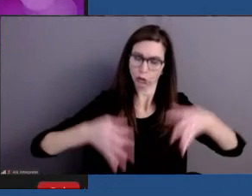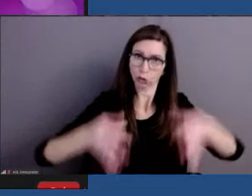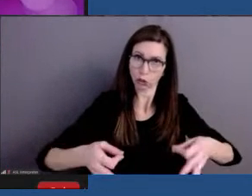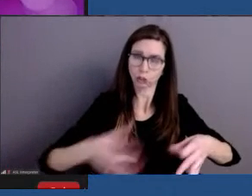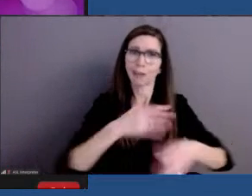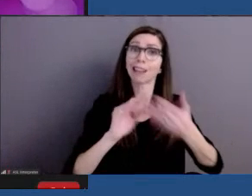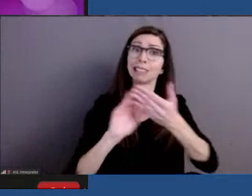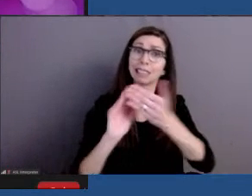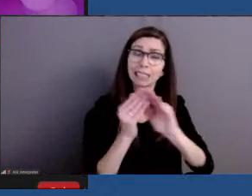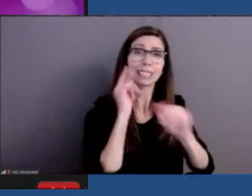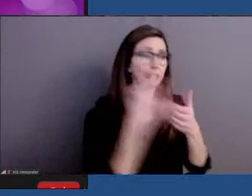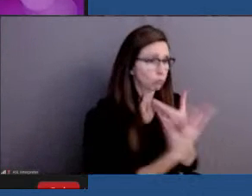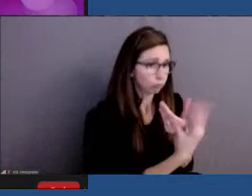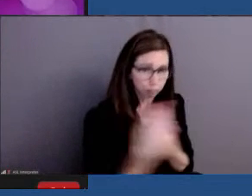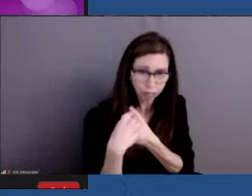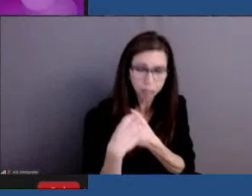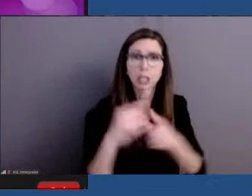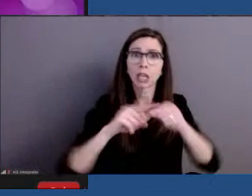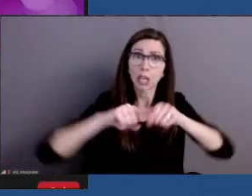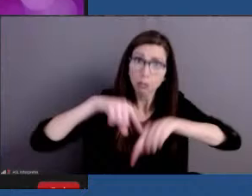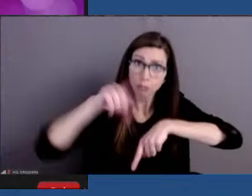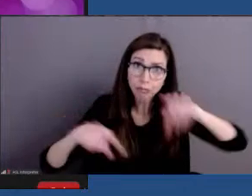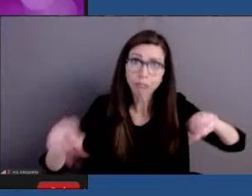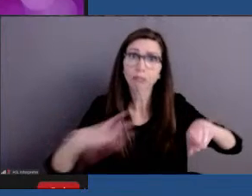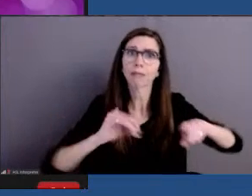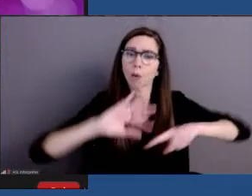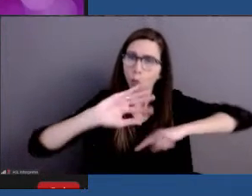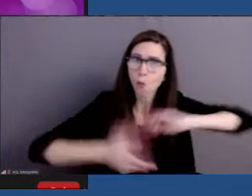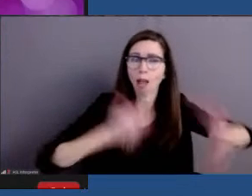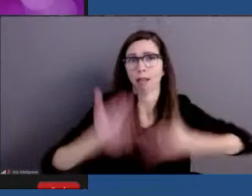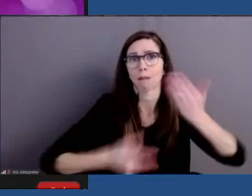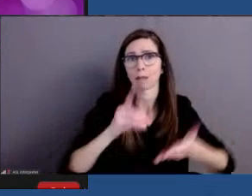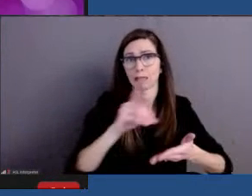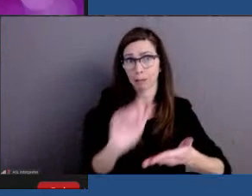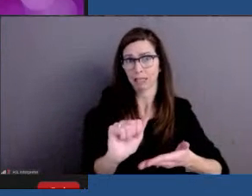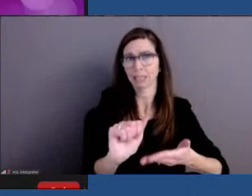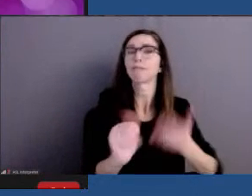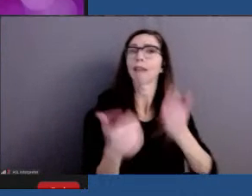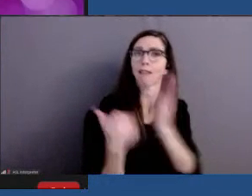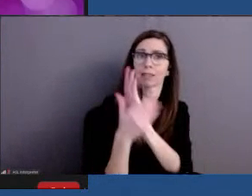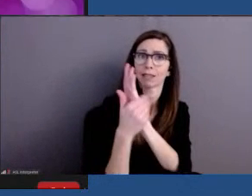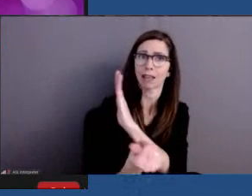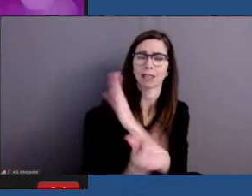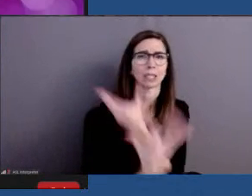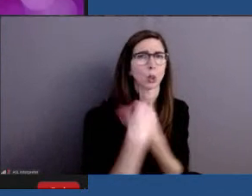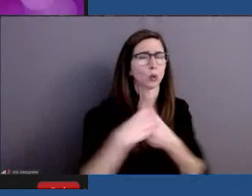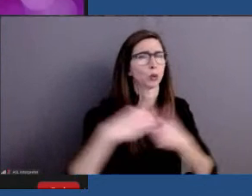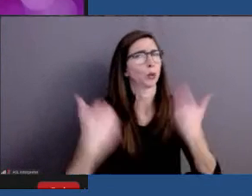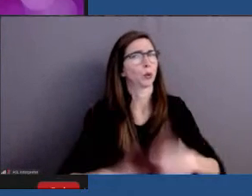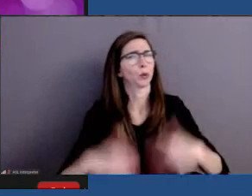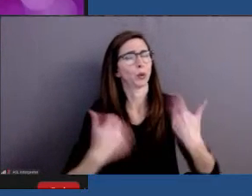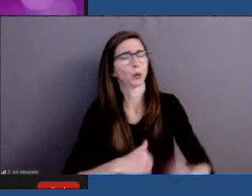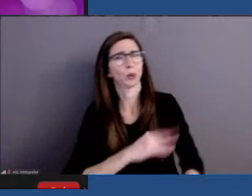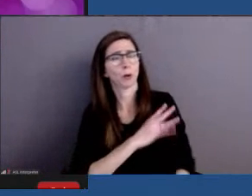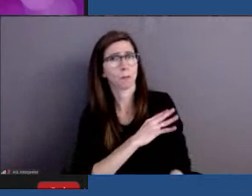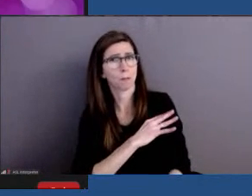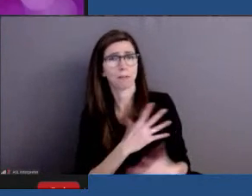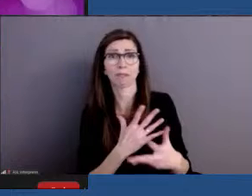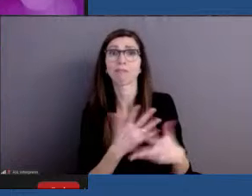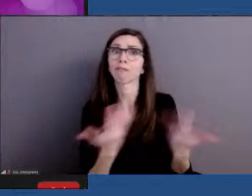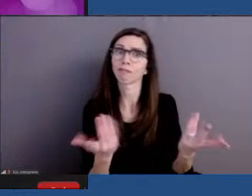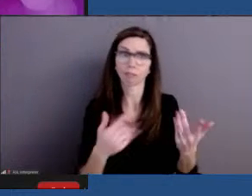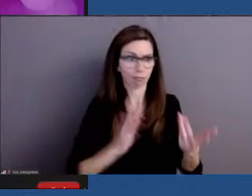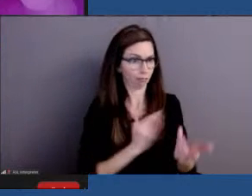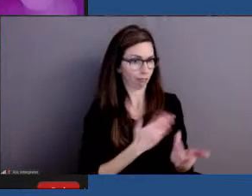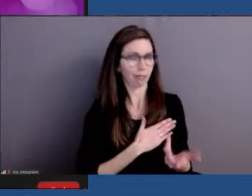it welcomes the diversity that disability brings to our communities. Our committee truly reflects a diversity of experiences and